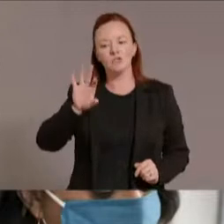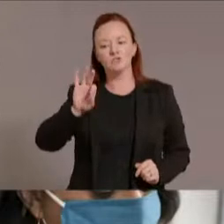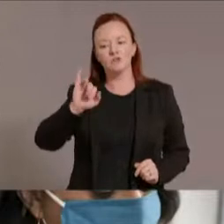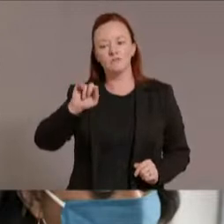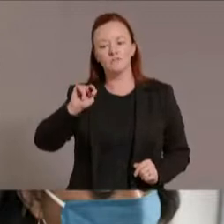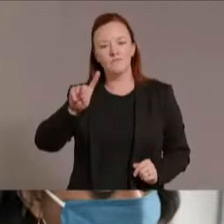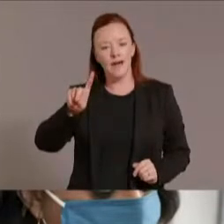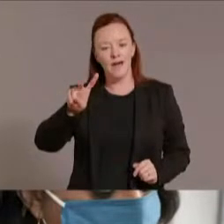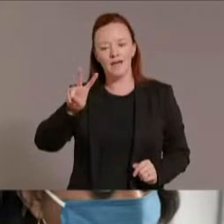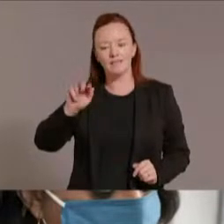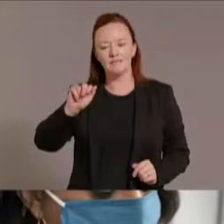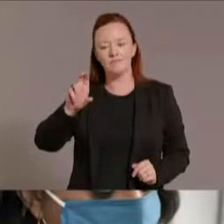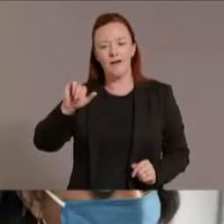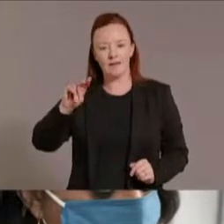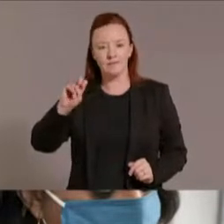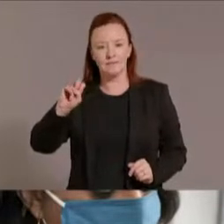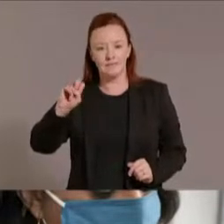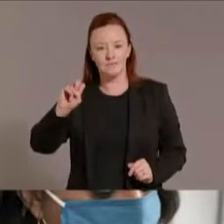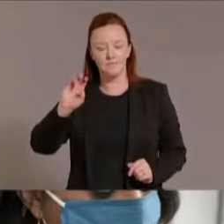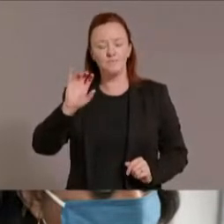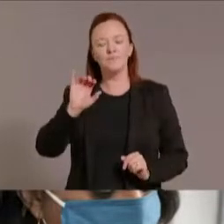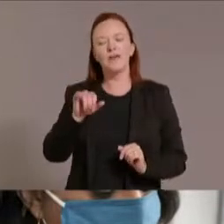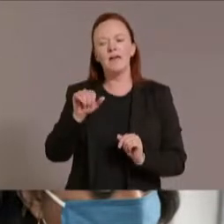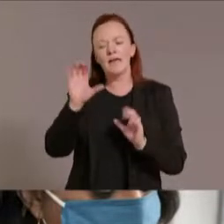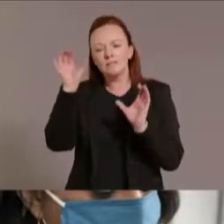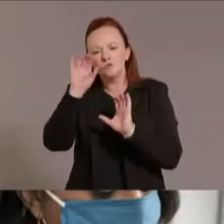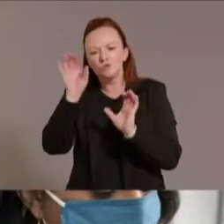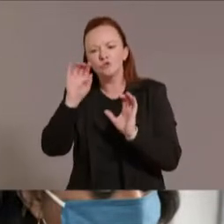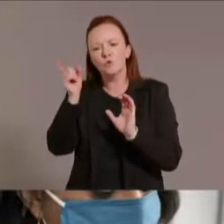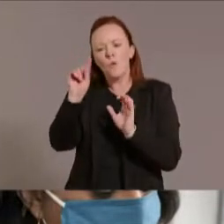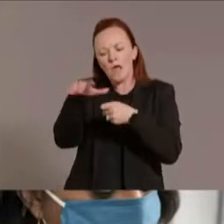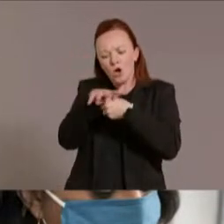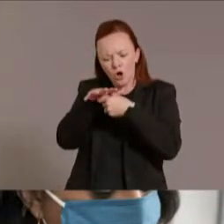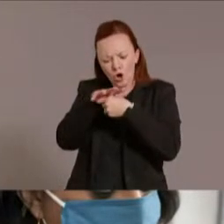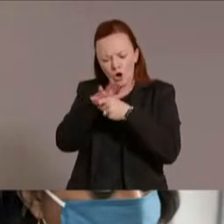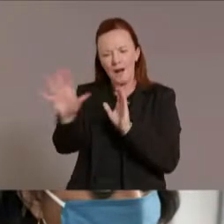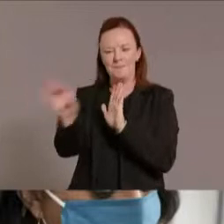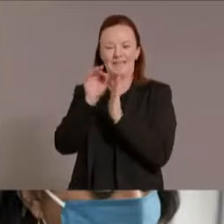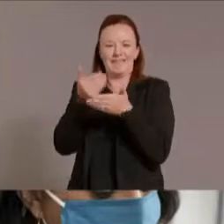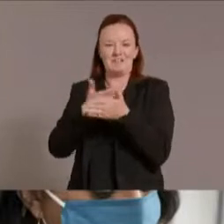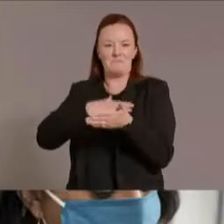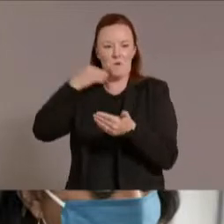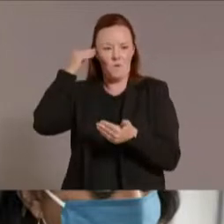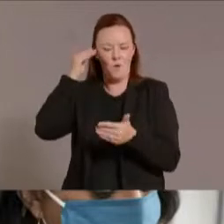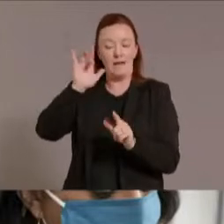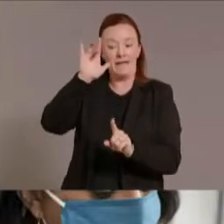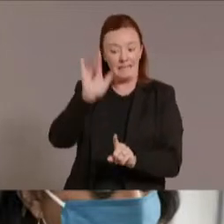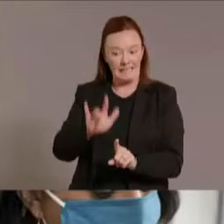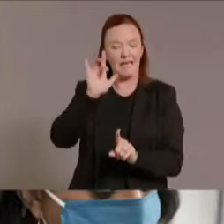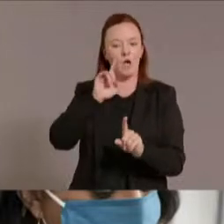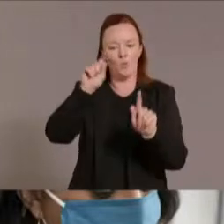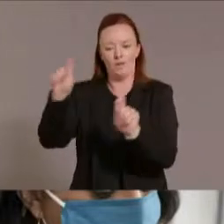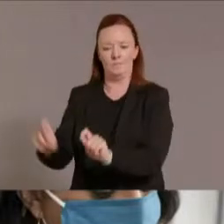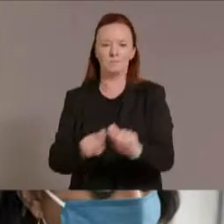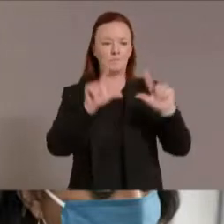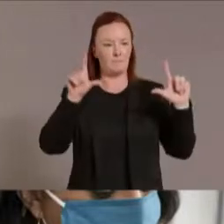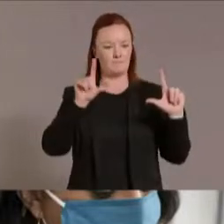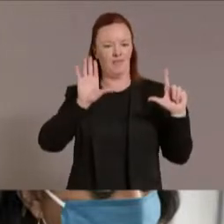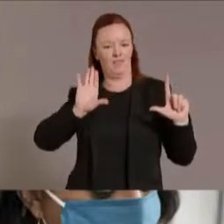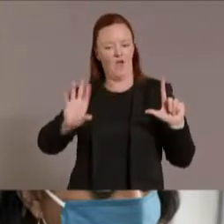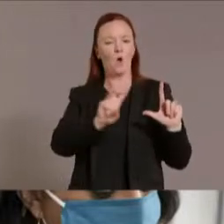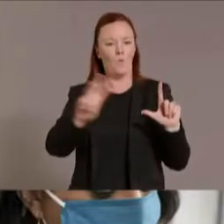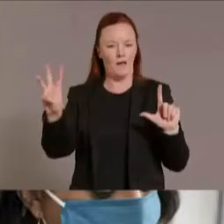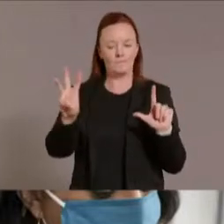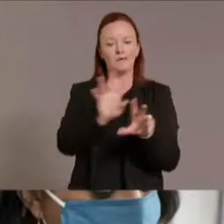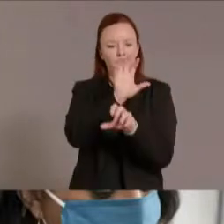azdhs.gov/findvaccine. You can choose a specific pharmacy by their location, and it will take you, there's a link on our website that will take you to